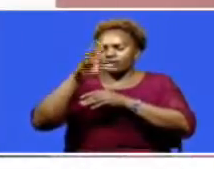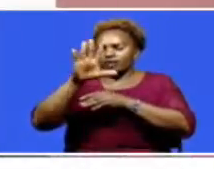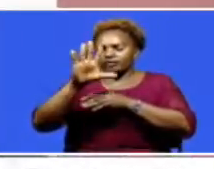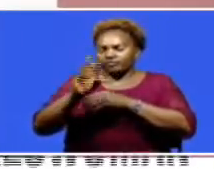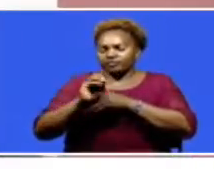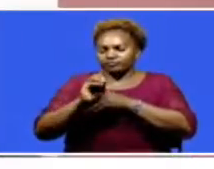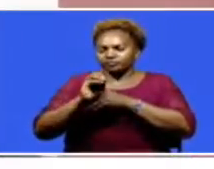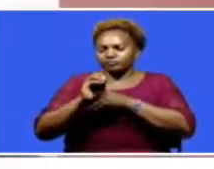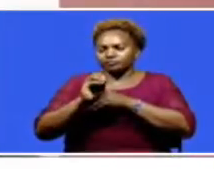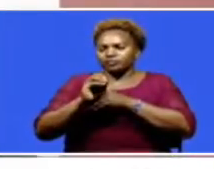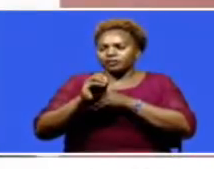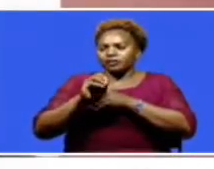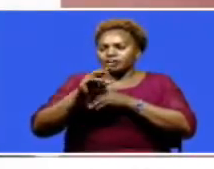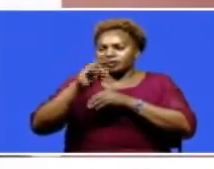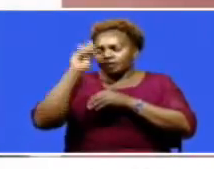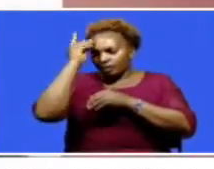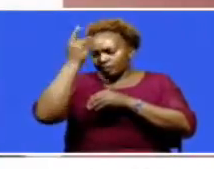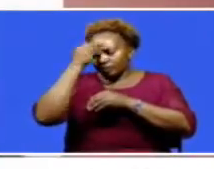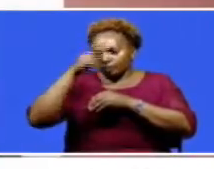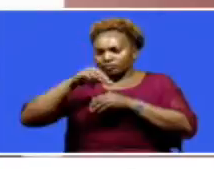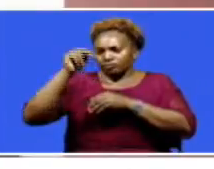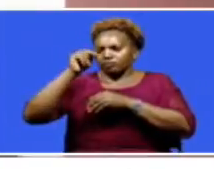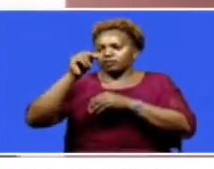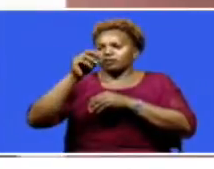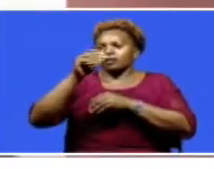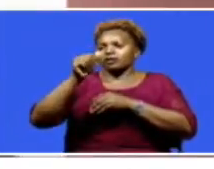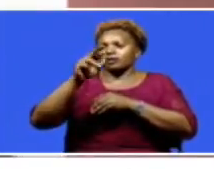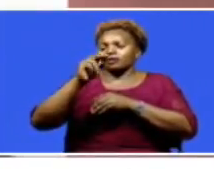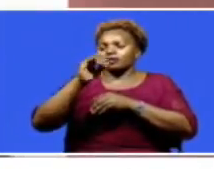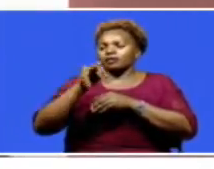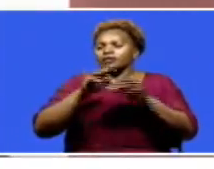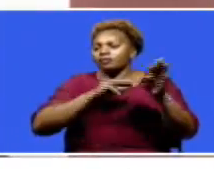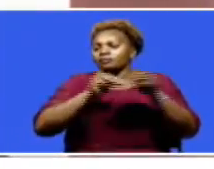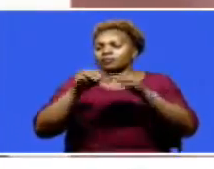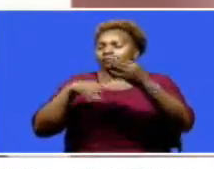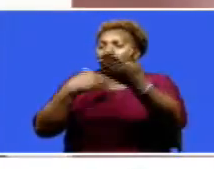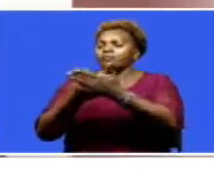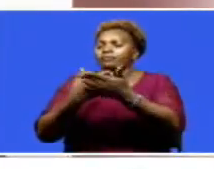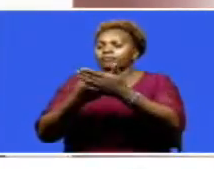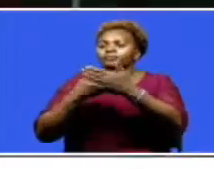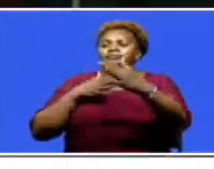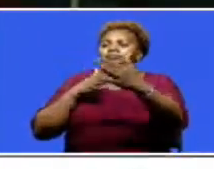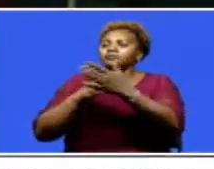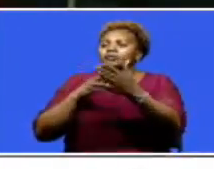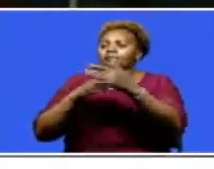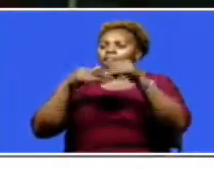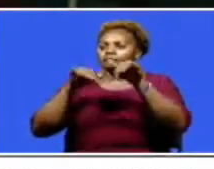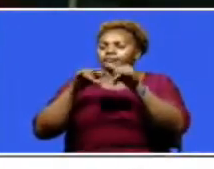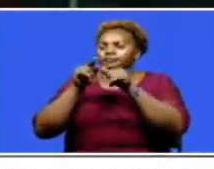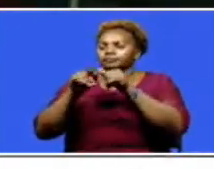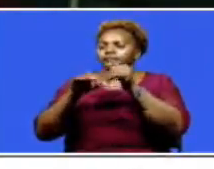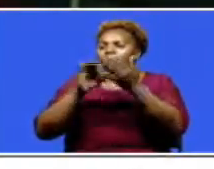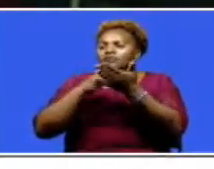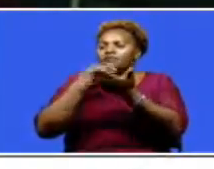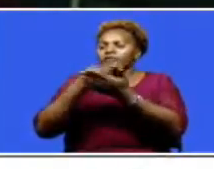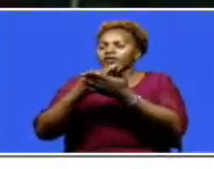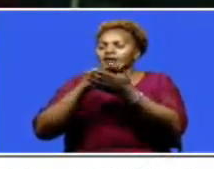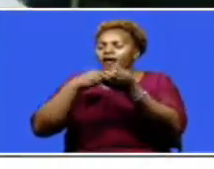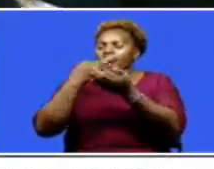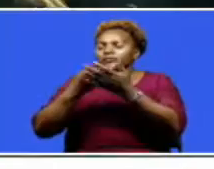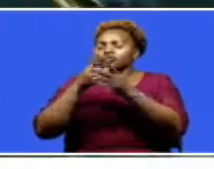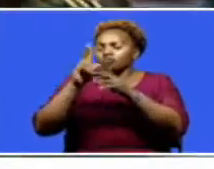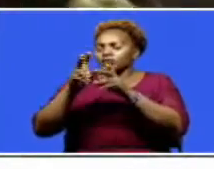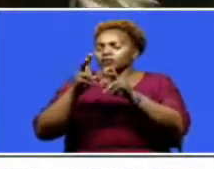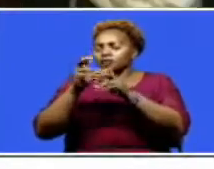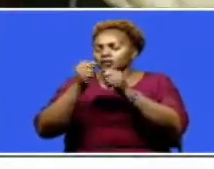litre. Dagoretti North MP Simba Arati plans to move a motion seeking to suspend the implementation of the Finance Act